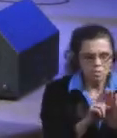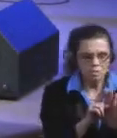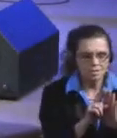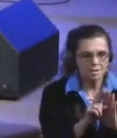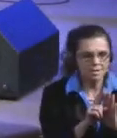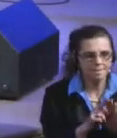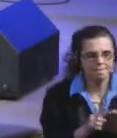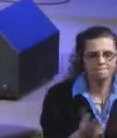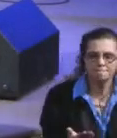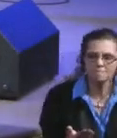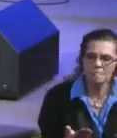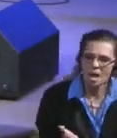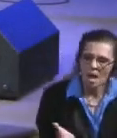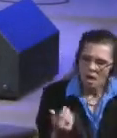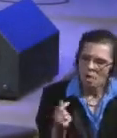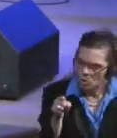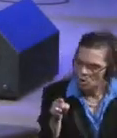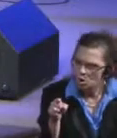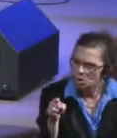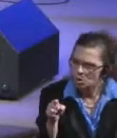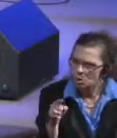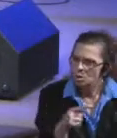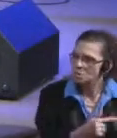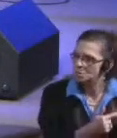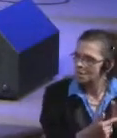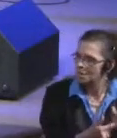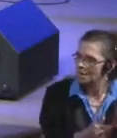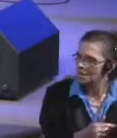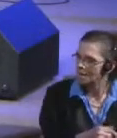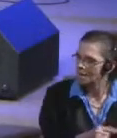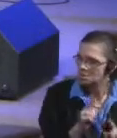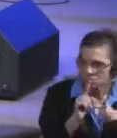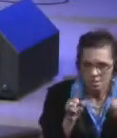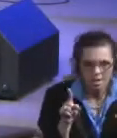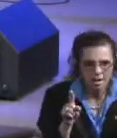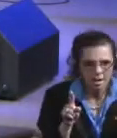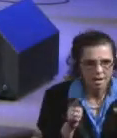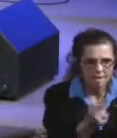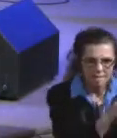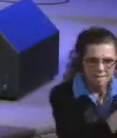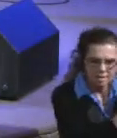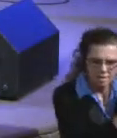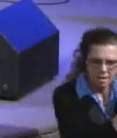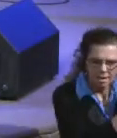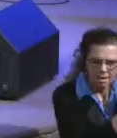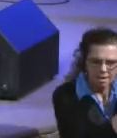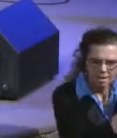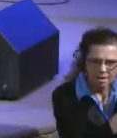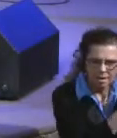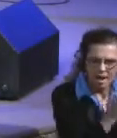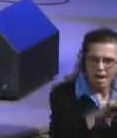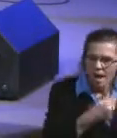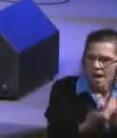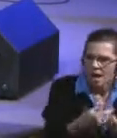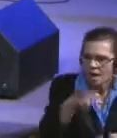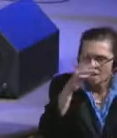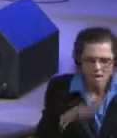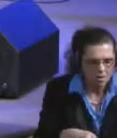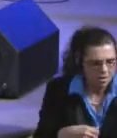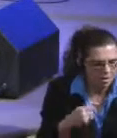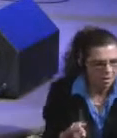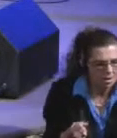and I want you to acknowledge and to recognize how God has so